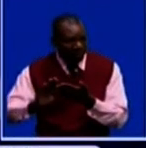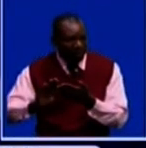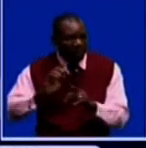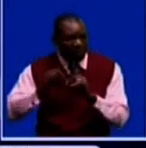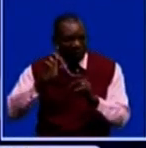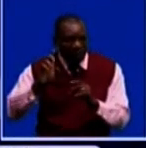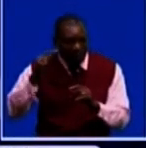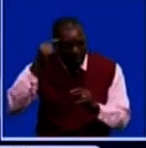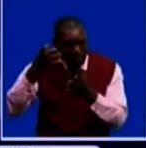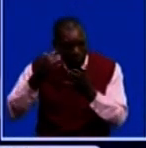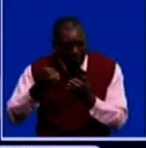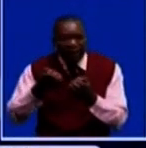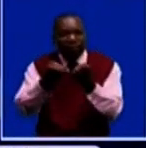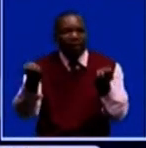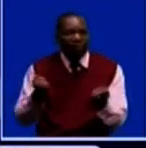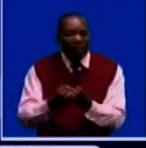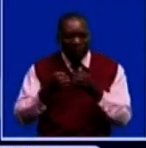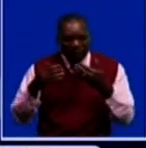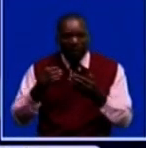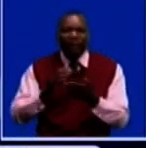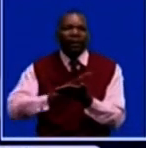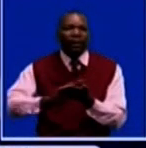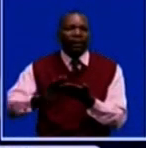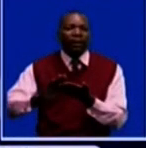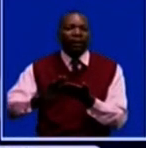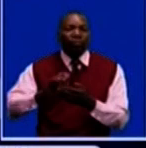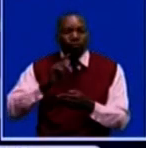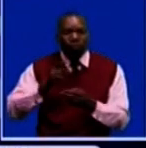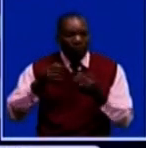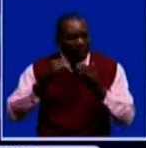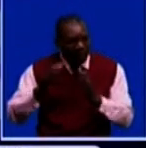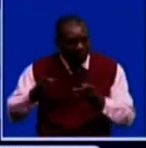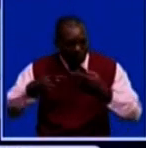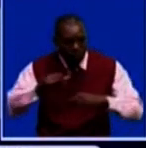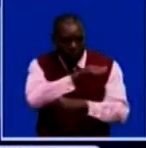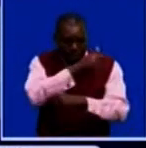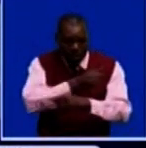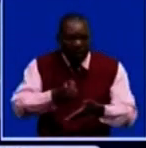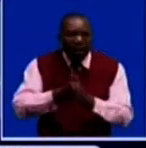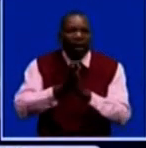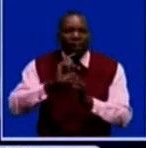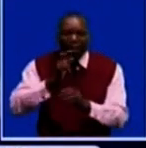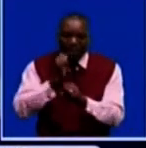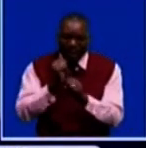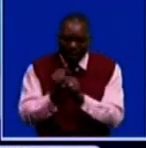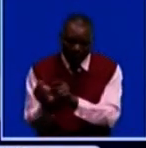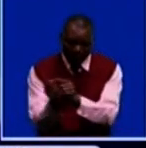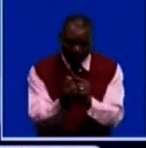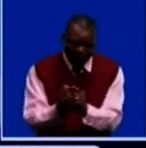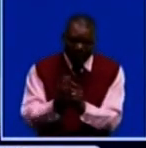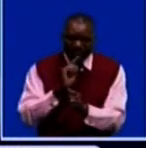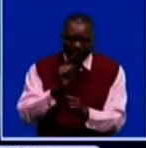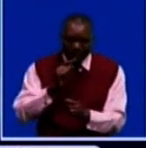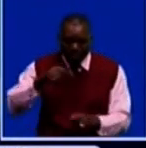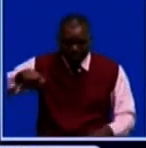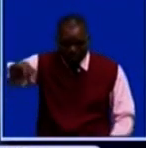keeping the market and the environment clean. He has since called on the marketeers and the local authority to work together and ensure the area is